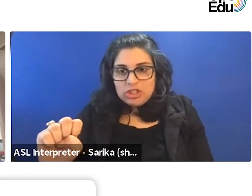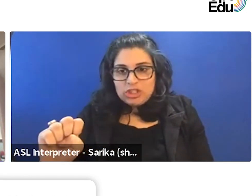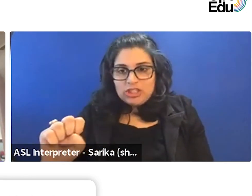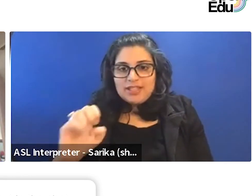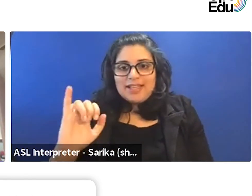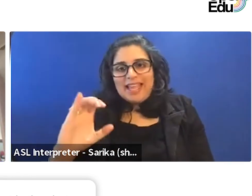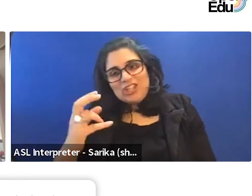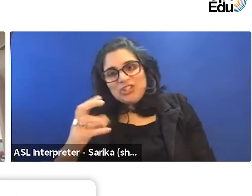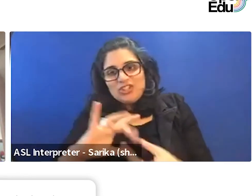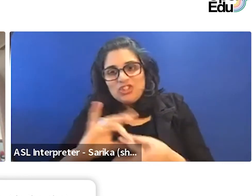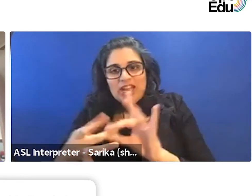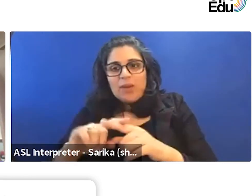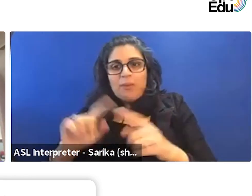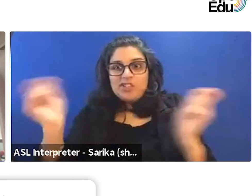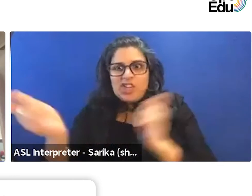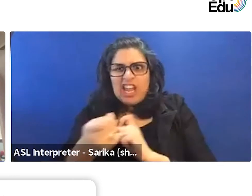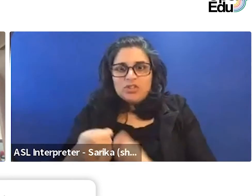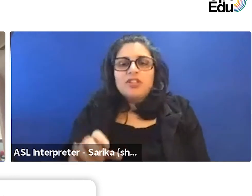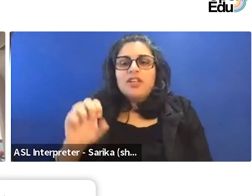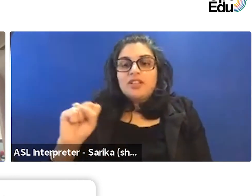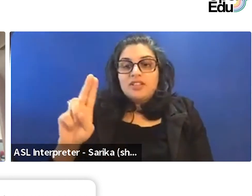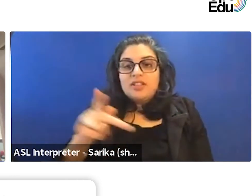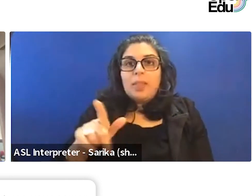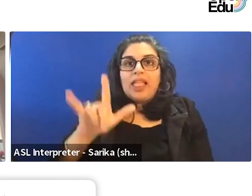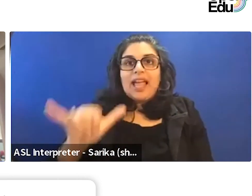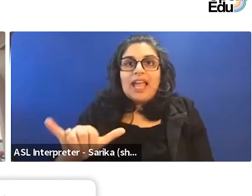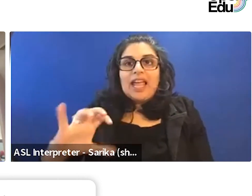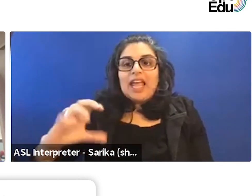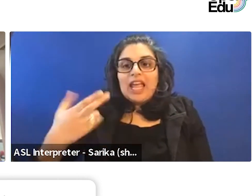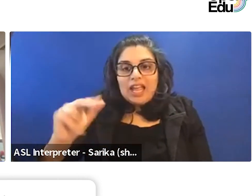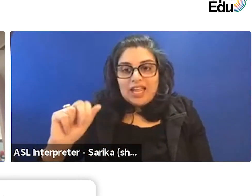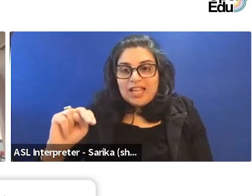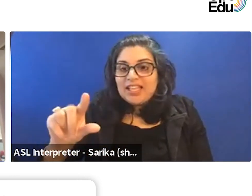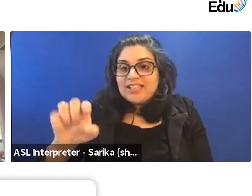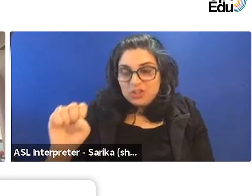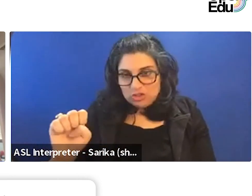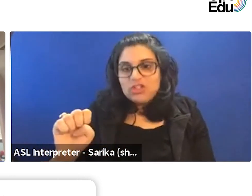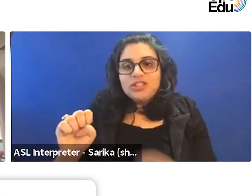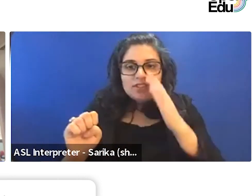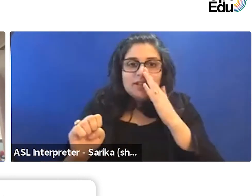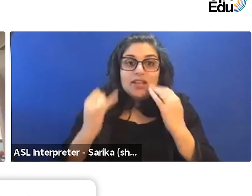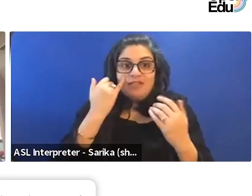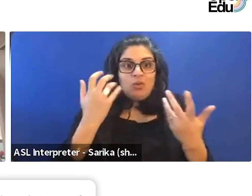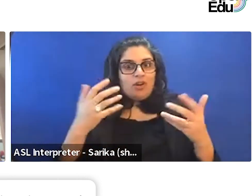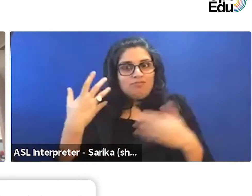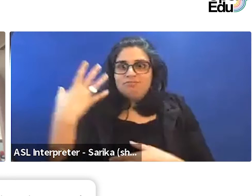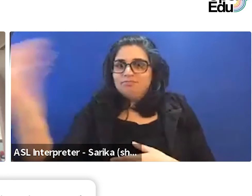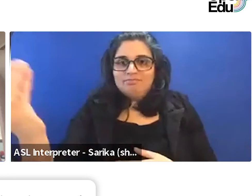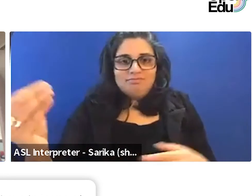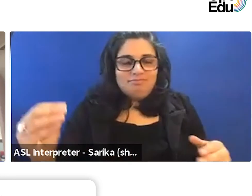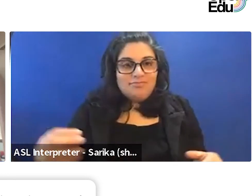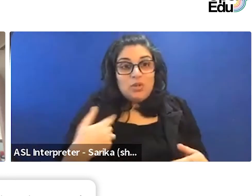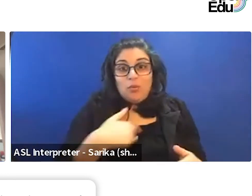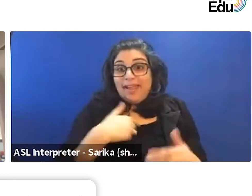in the chat here an example if you all want to go and use your power, this individual power that we all hold and